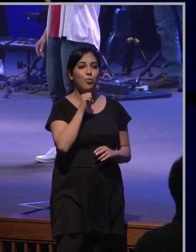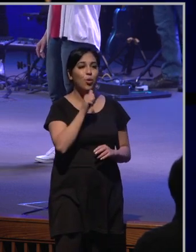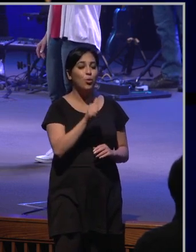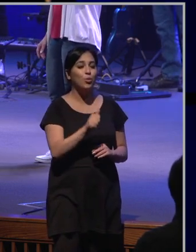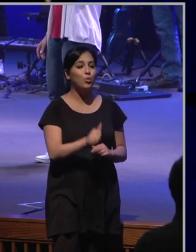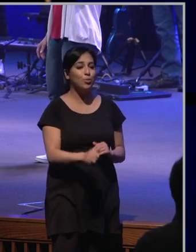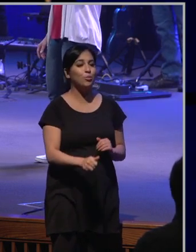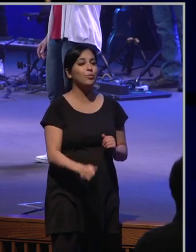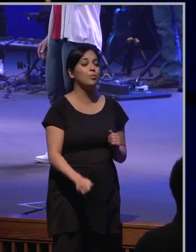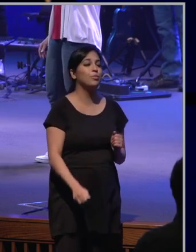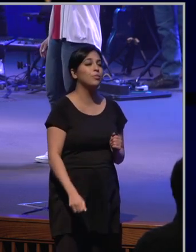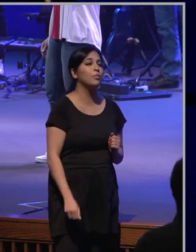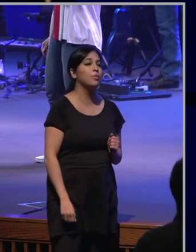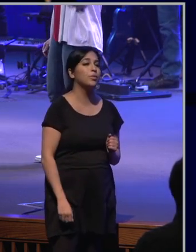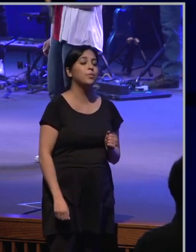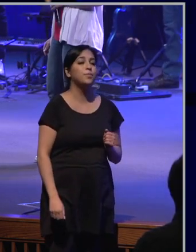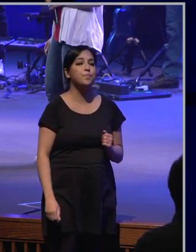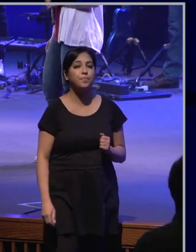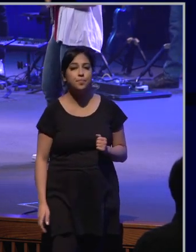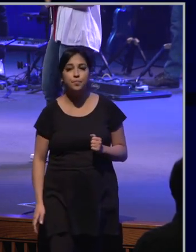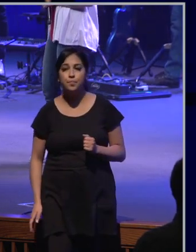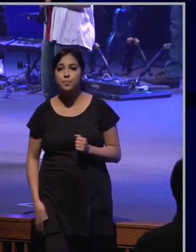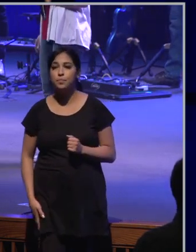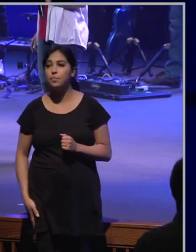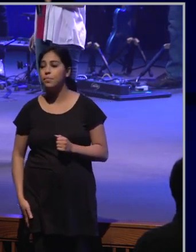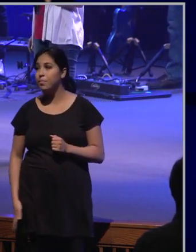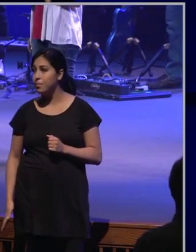He won't.